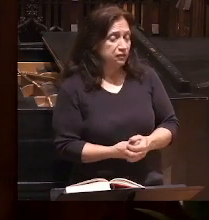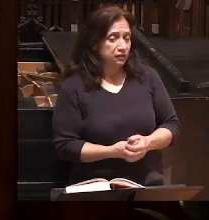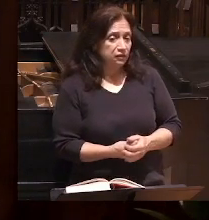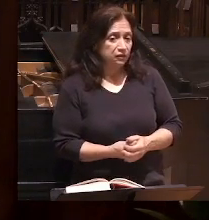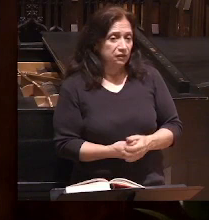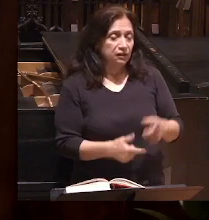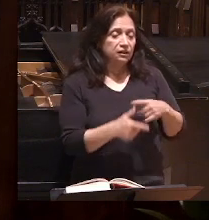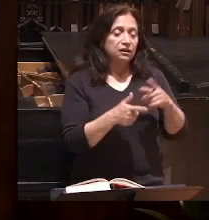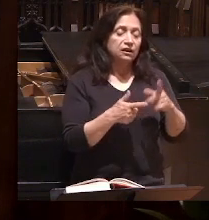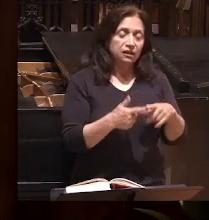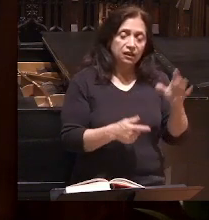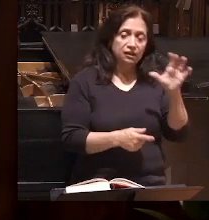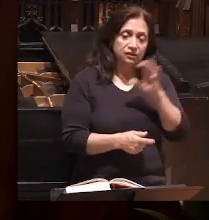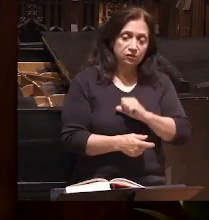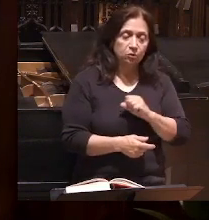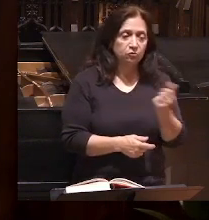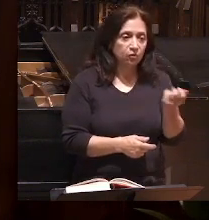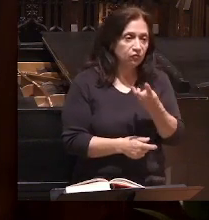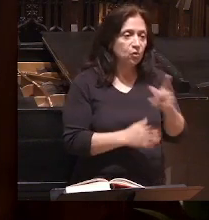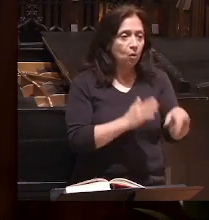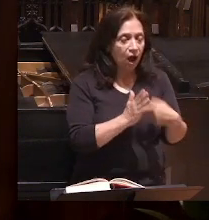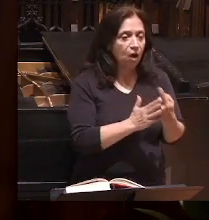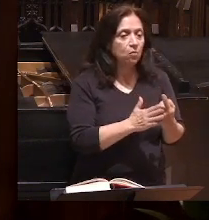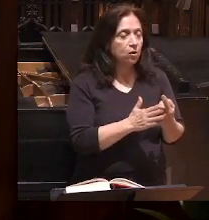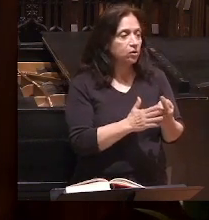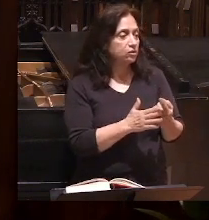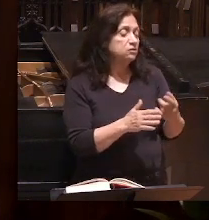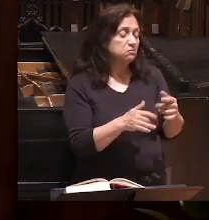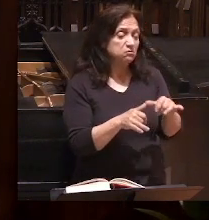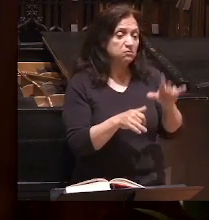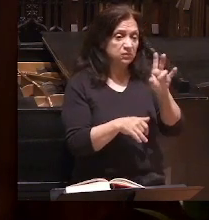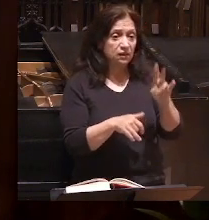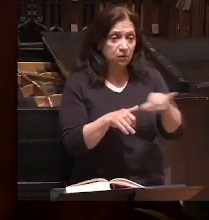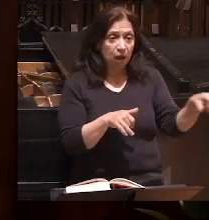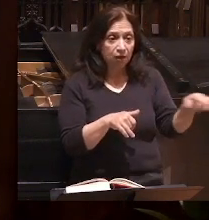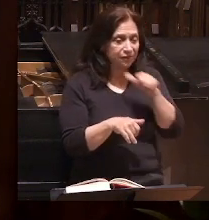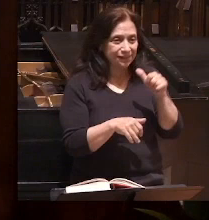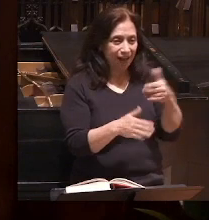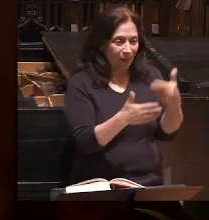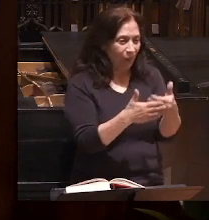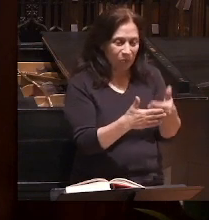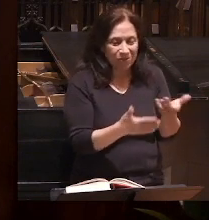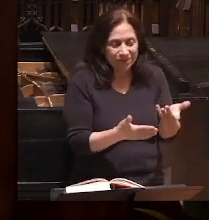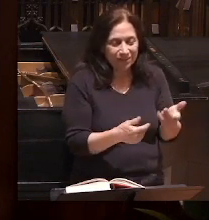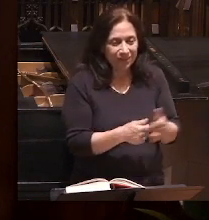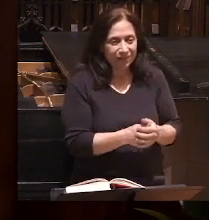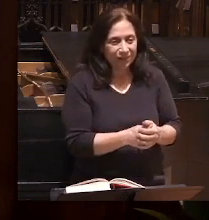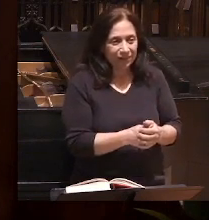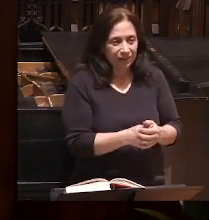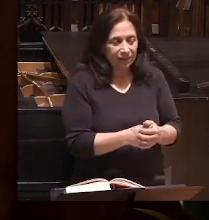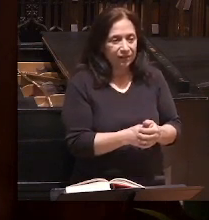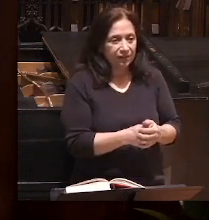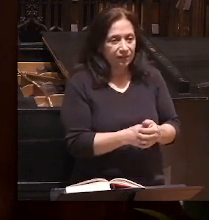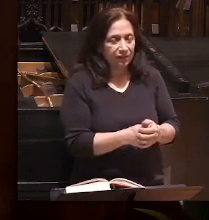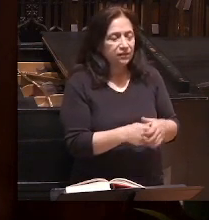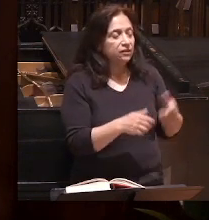And then presumably for a few hours, as 7 miles is not around the corner, they